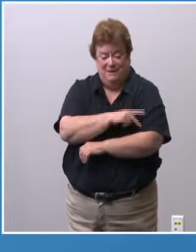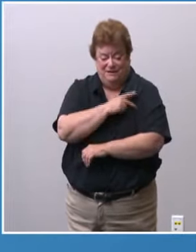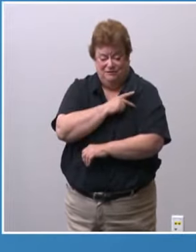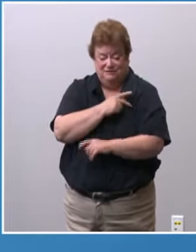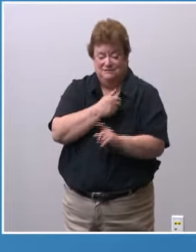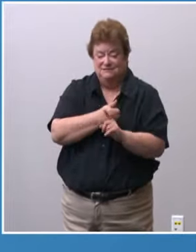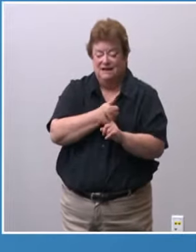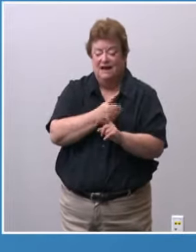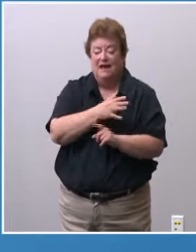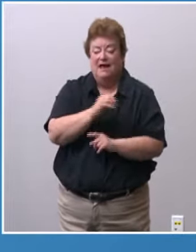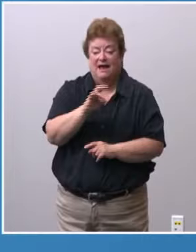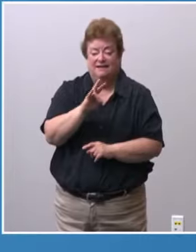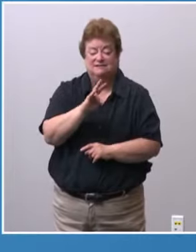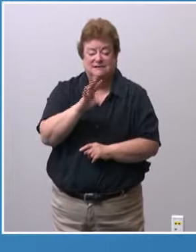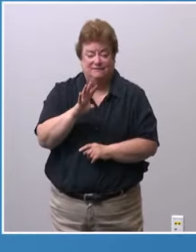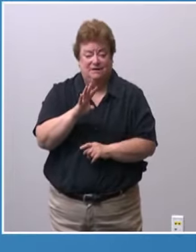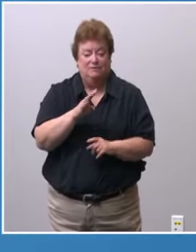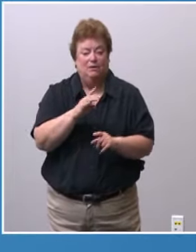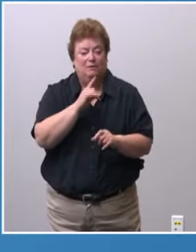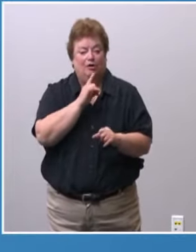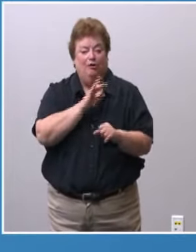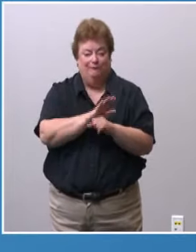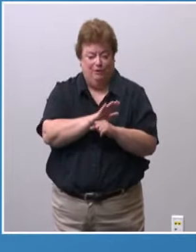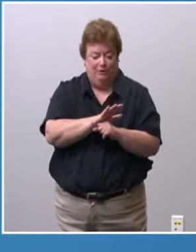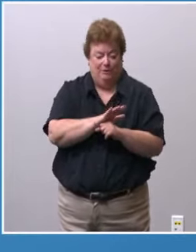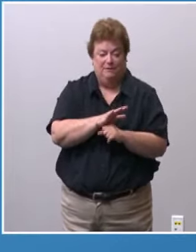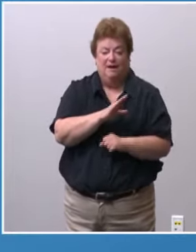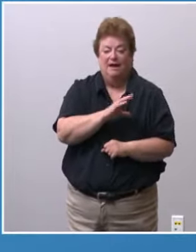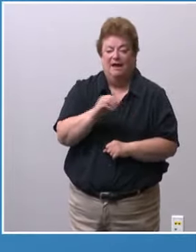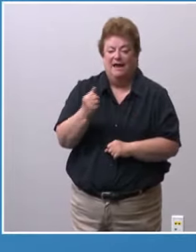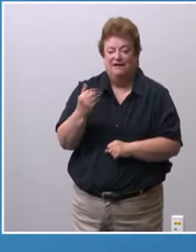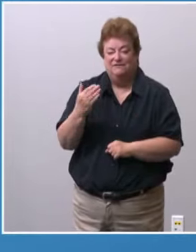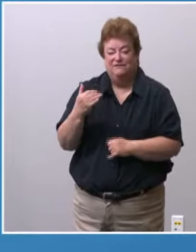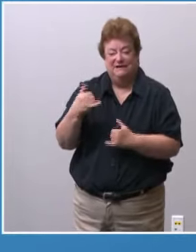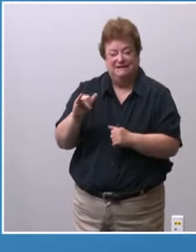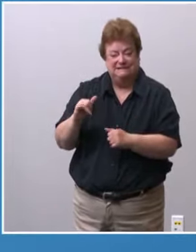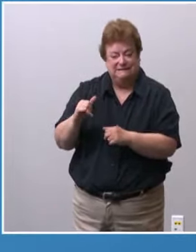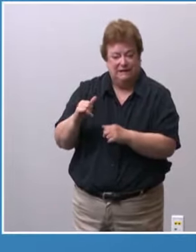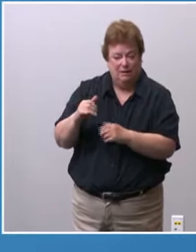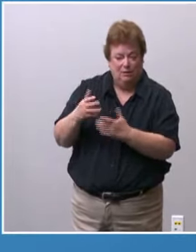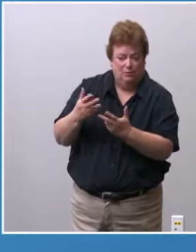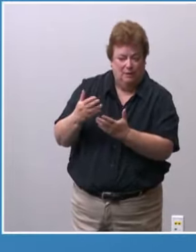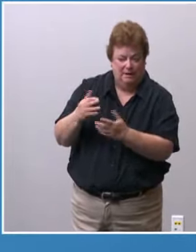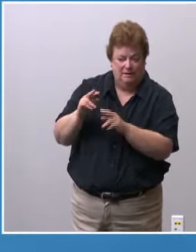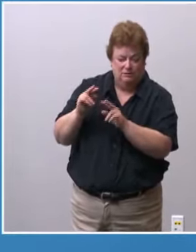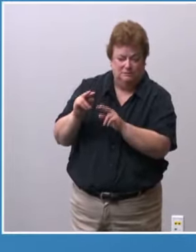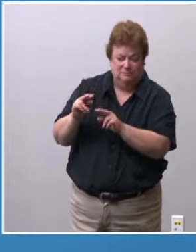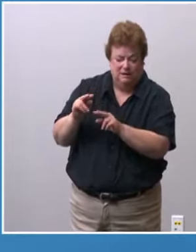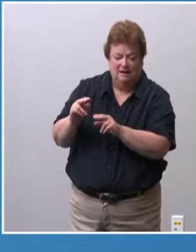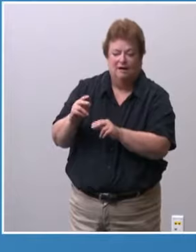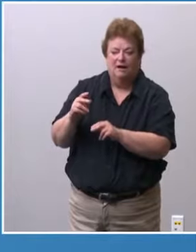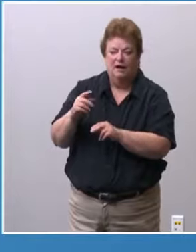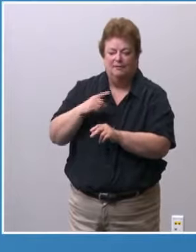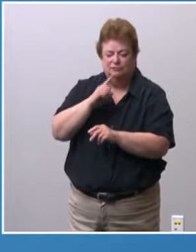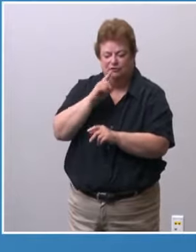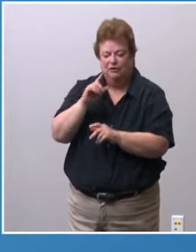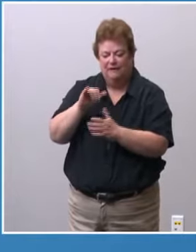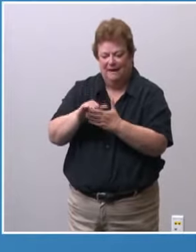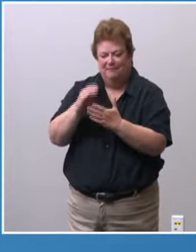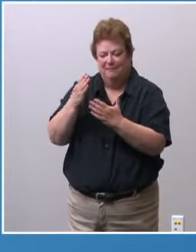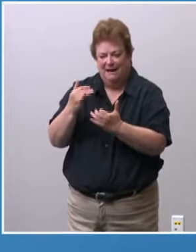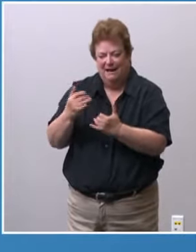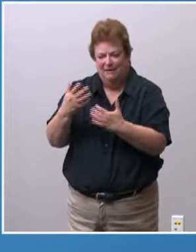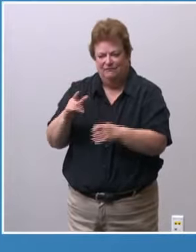morning, 74 that were confirmed, and 15 that were pending at that time that I presume will have been confirmed by now.